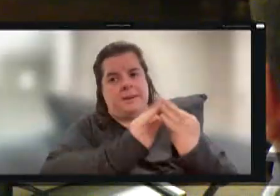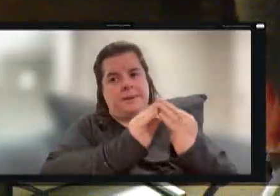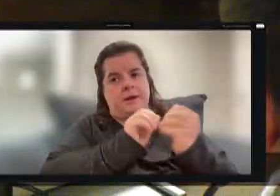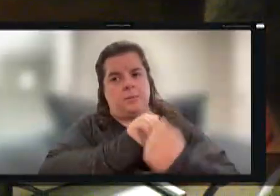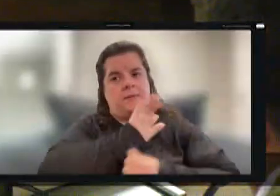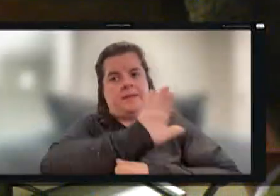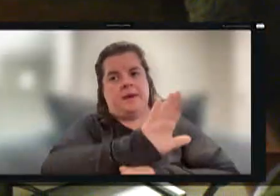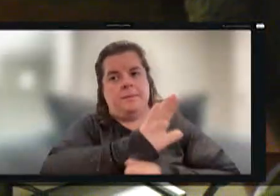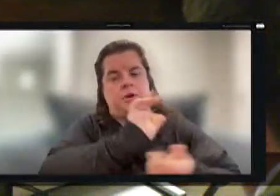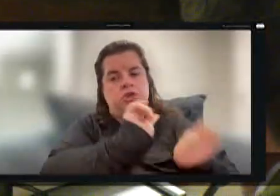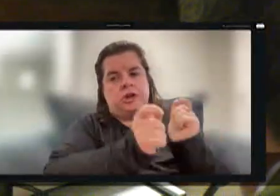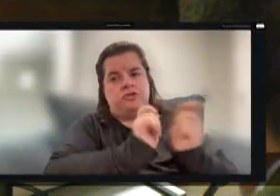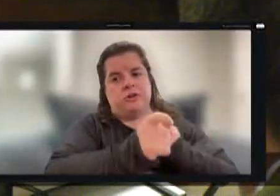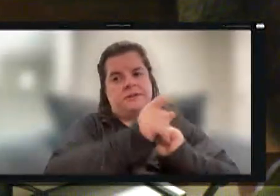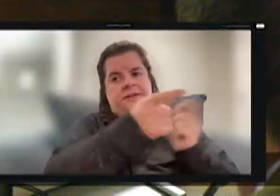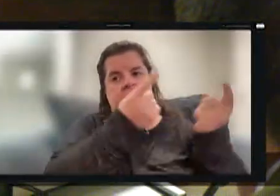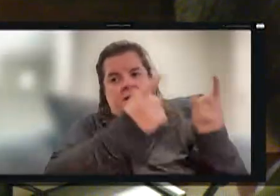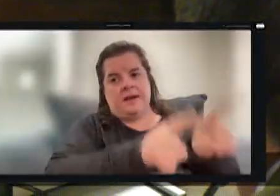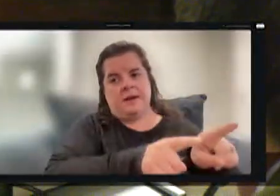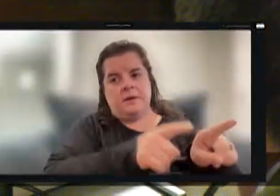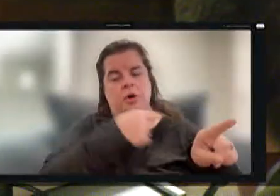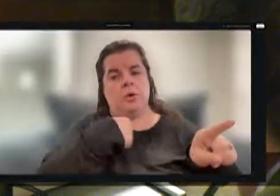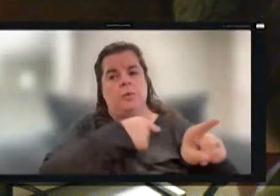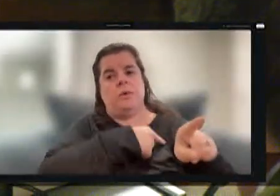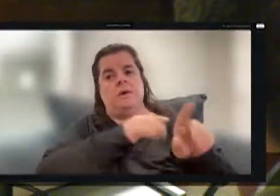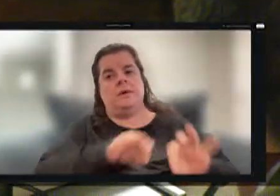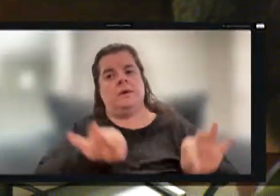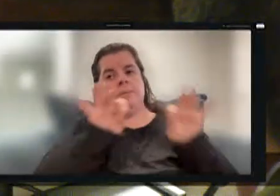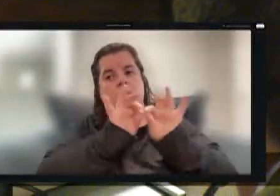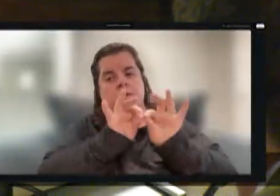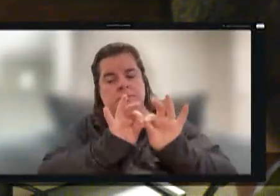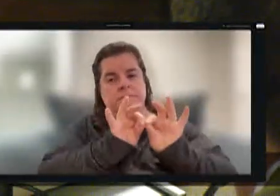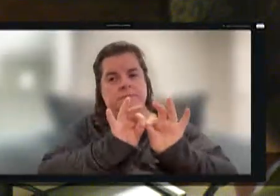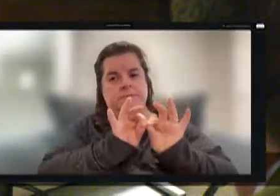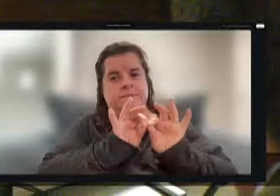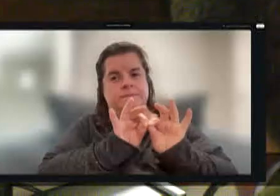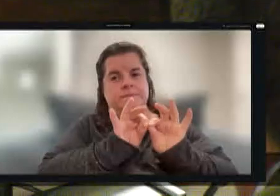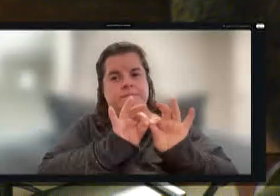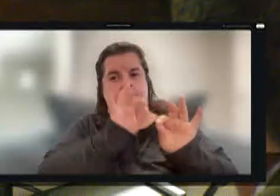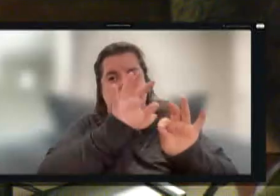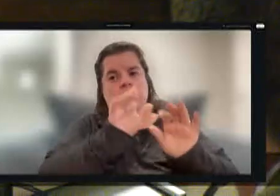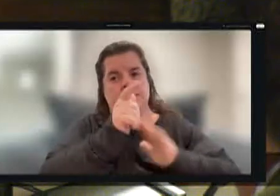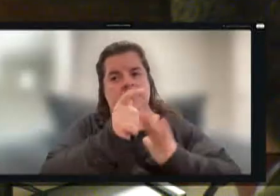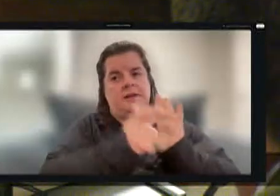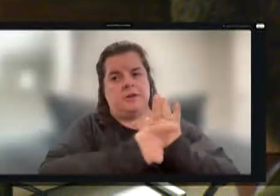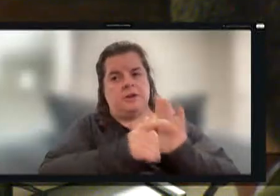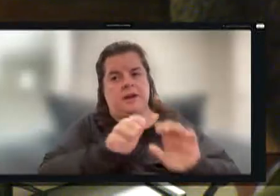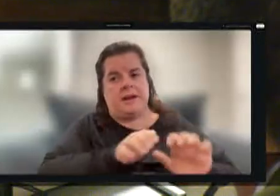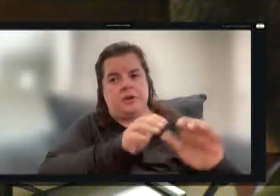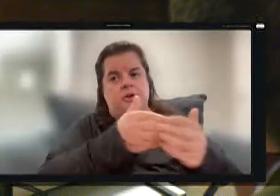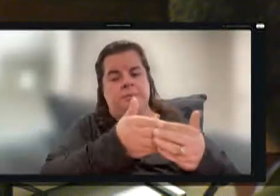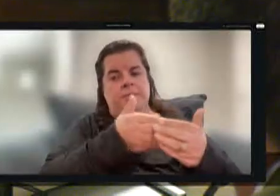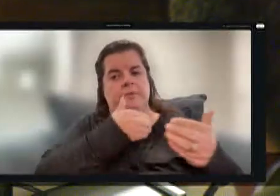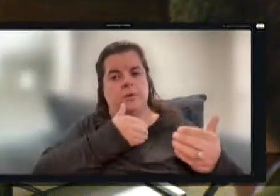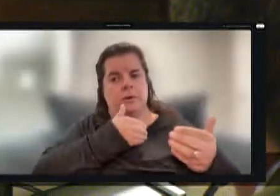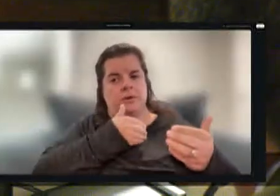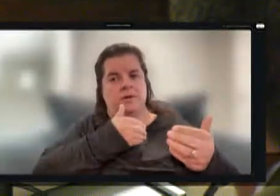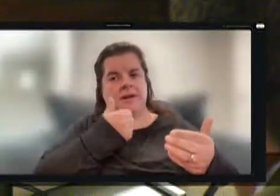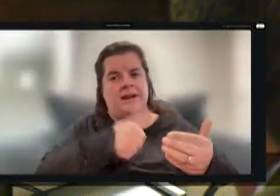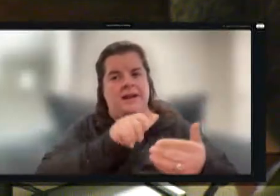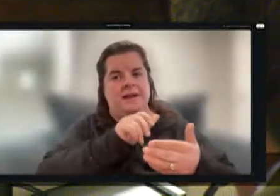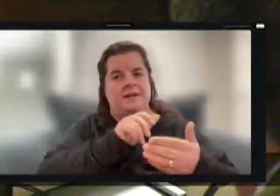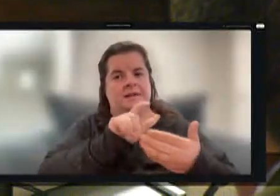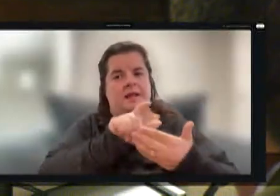made. It is imperative that we take these legislative actions prior to any sort of